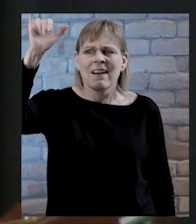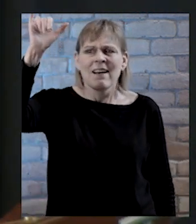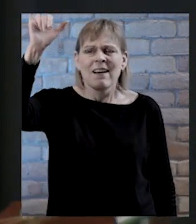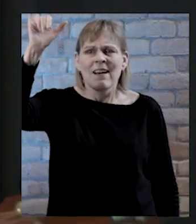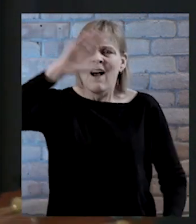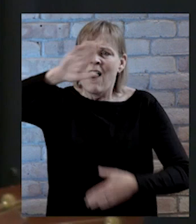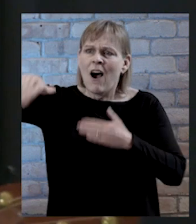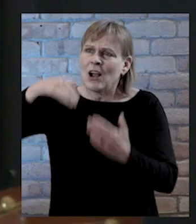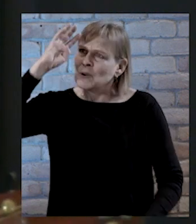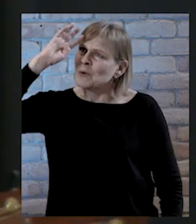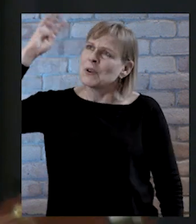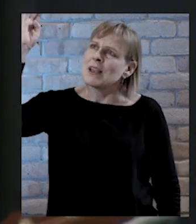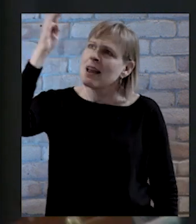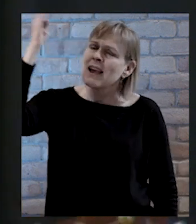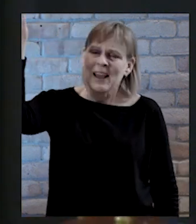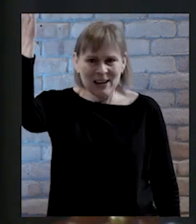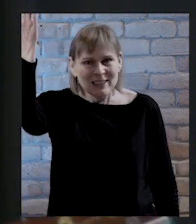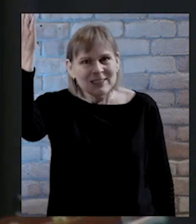everlasting, the